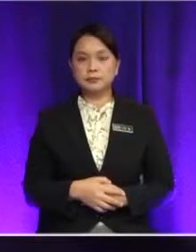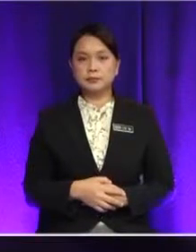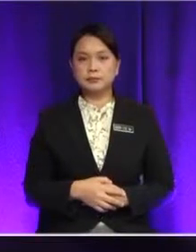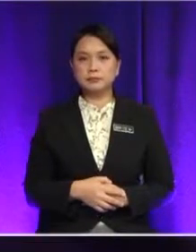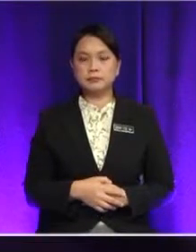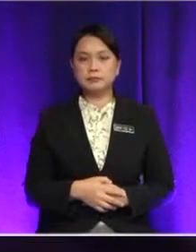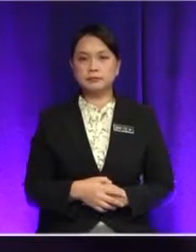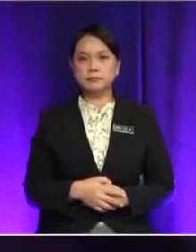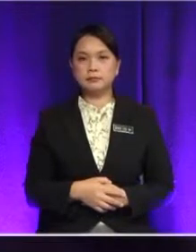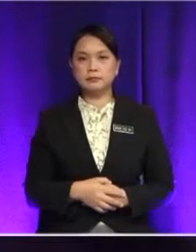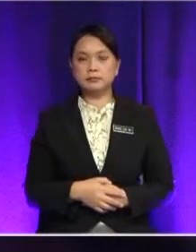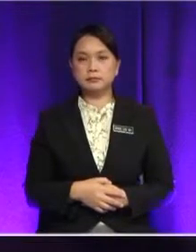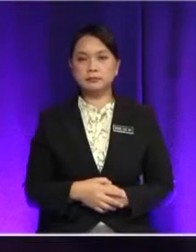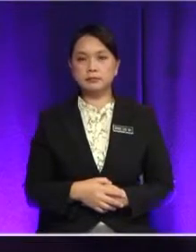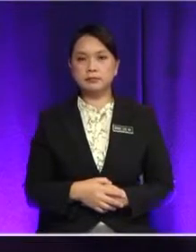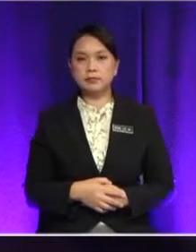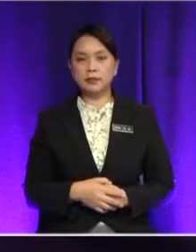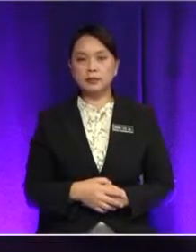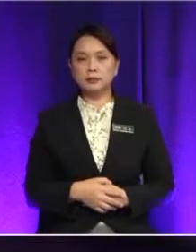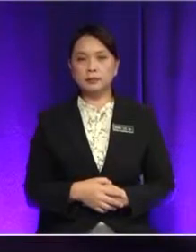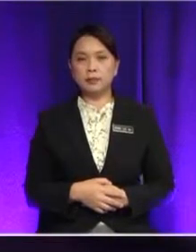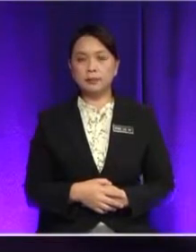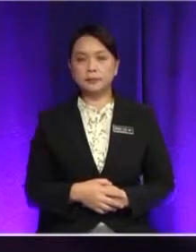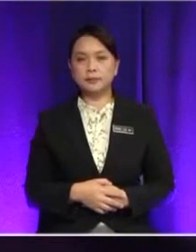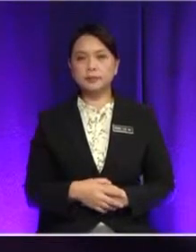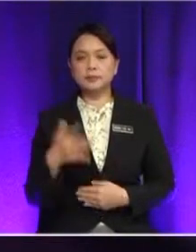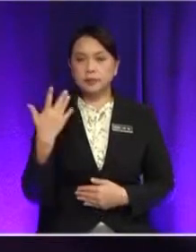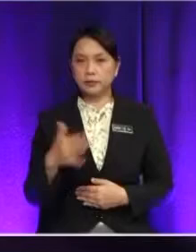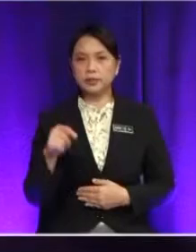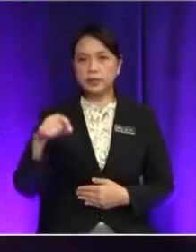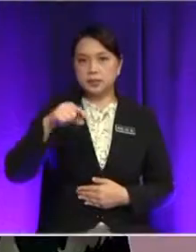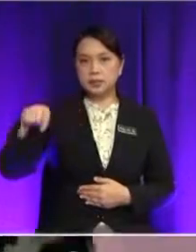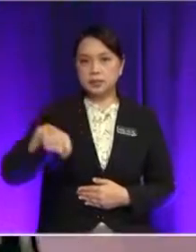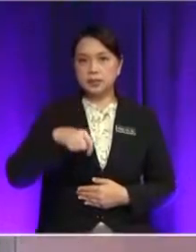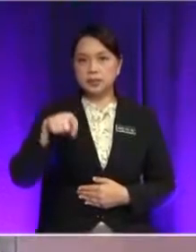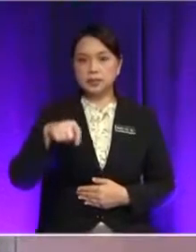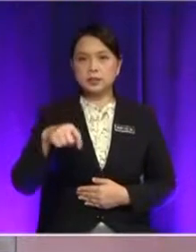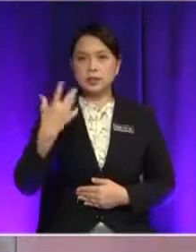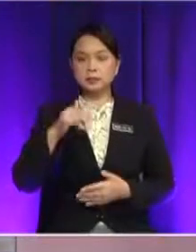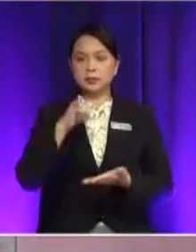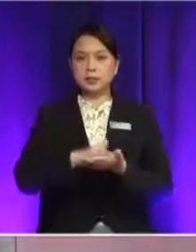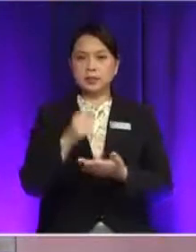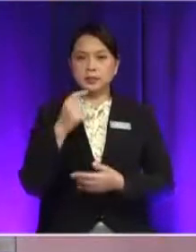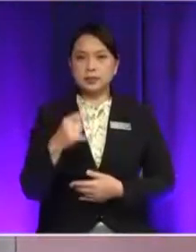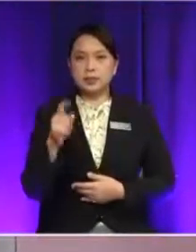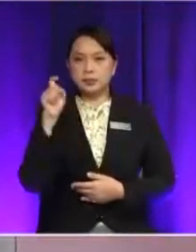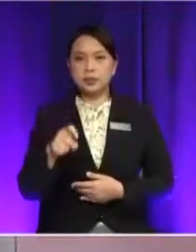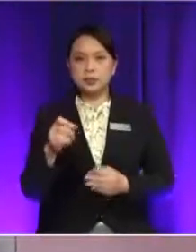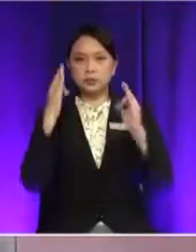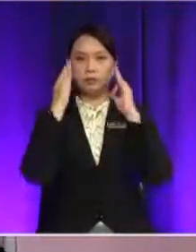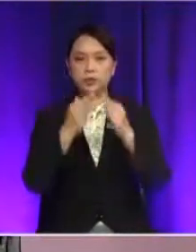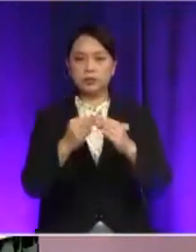So, mm-hmm. having said that, Shafika, yes. when they have already circled the keywords, now the next step is just to focus on